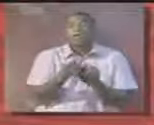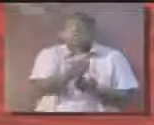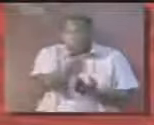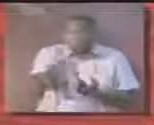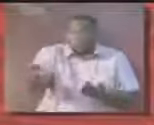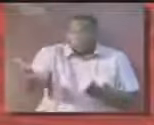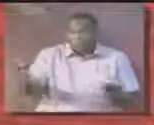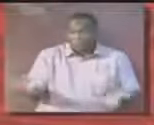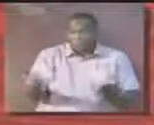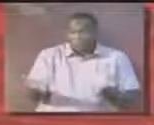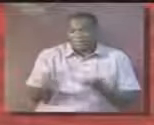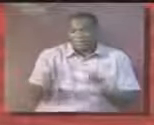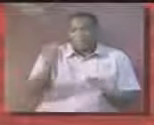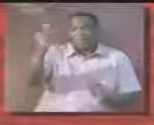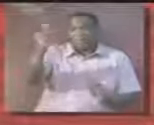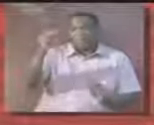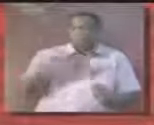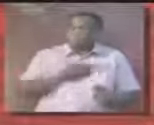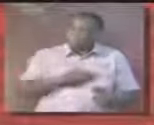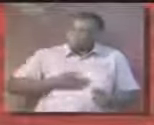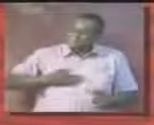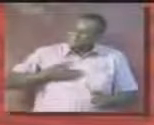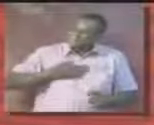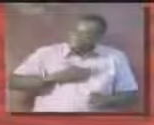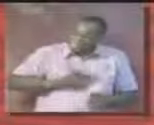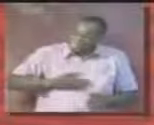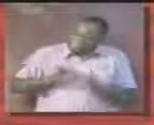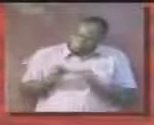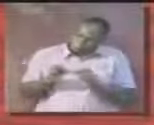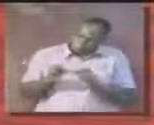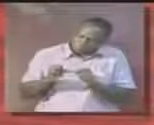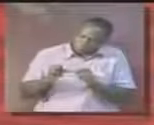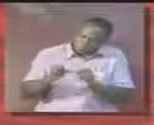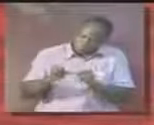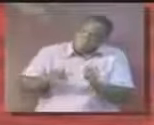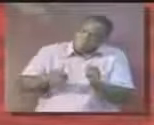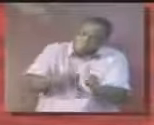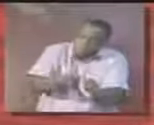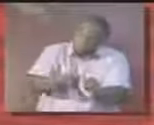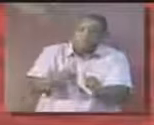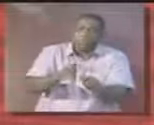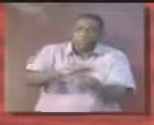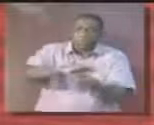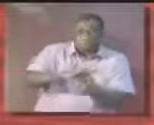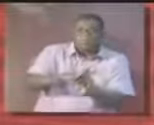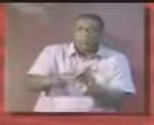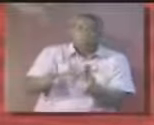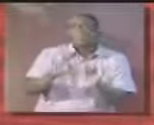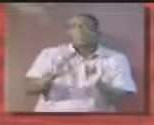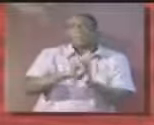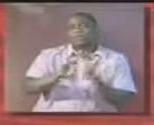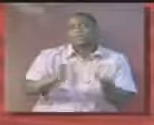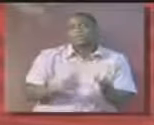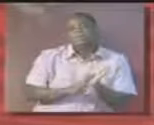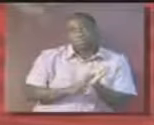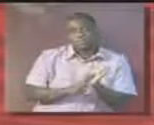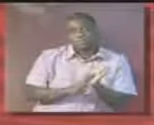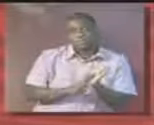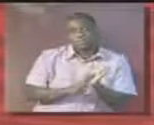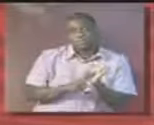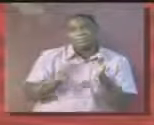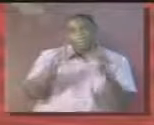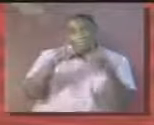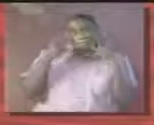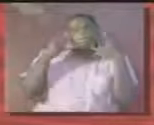please continue your COVID-19 mitigation measures or your prevention measures. Please wear